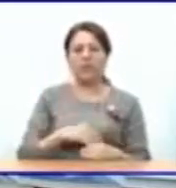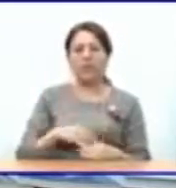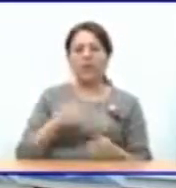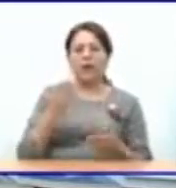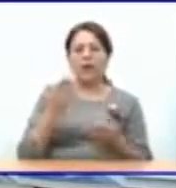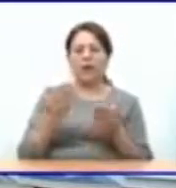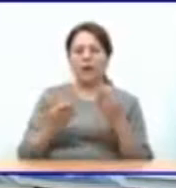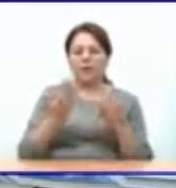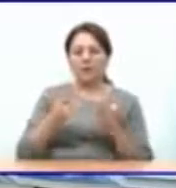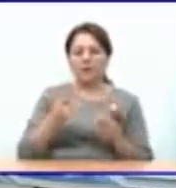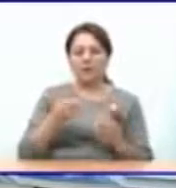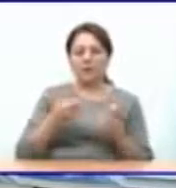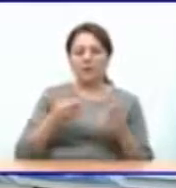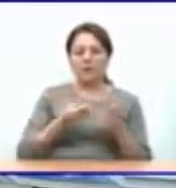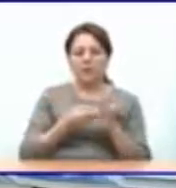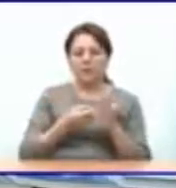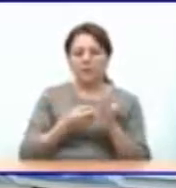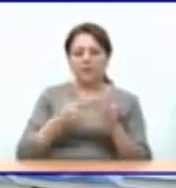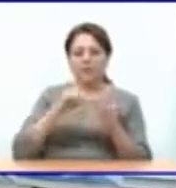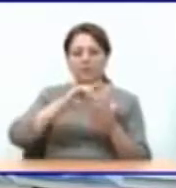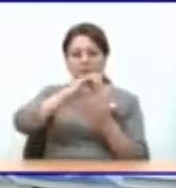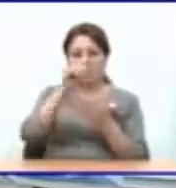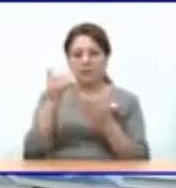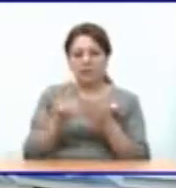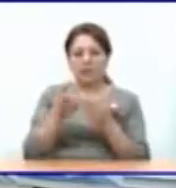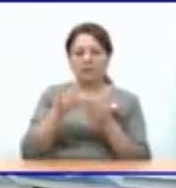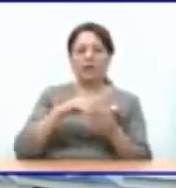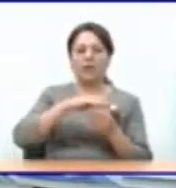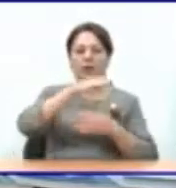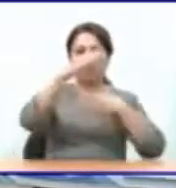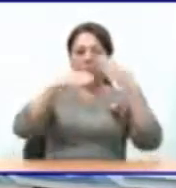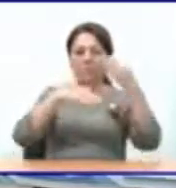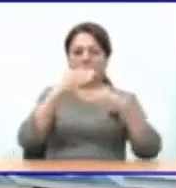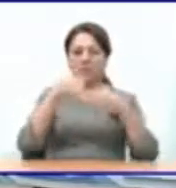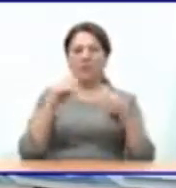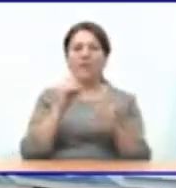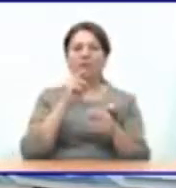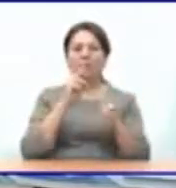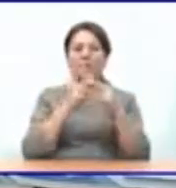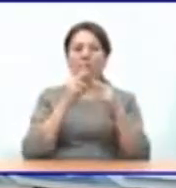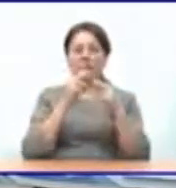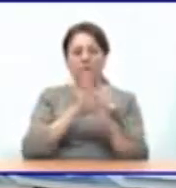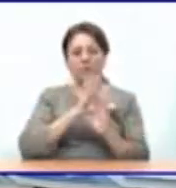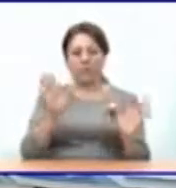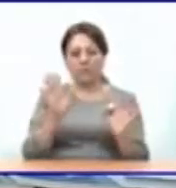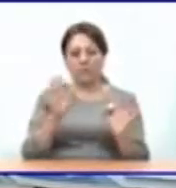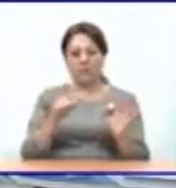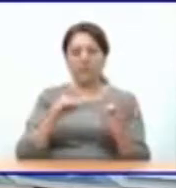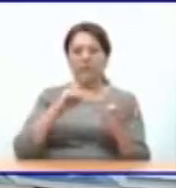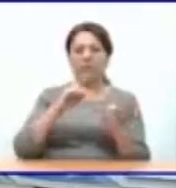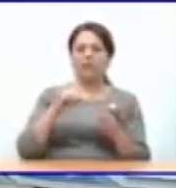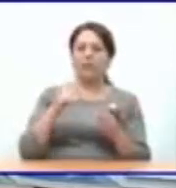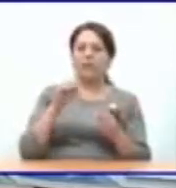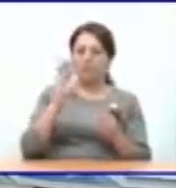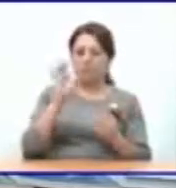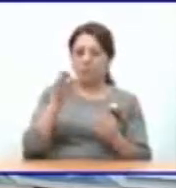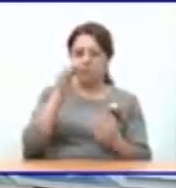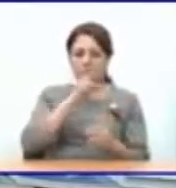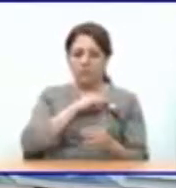strelkaning atrofida doimiy magnitlar, to'kli o'tkazgichlar yoki temir buyumlar bo'lmasa, magnit strelka to'g'ri